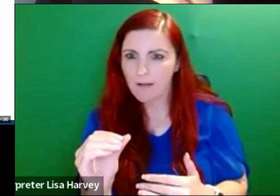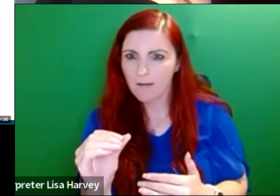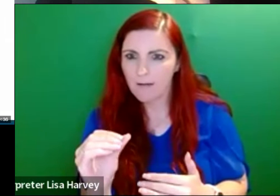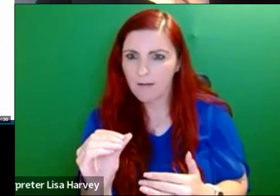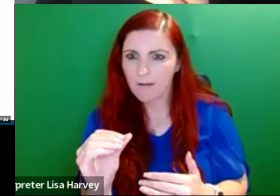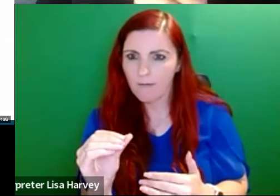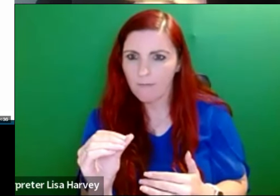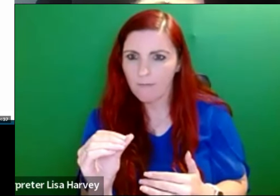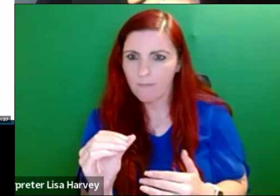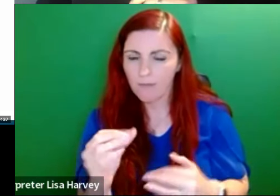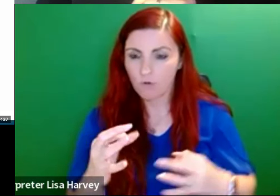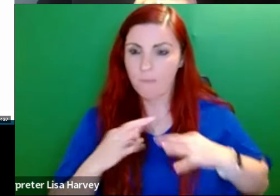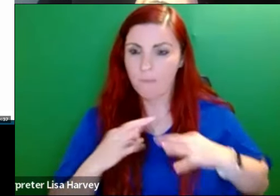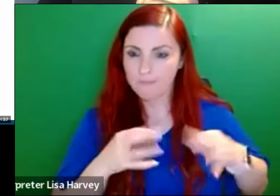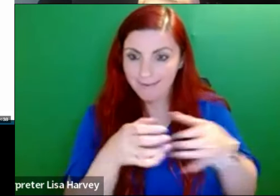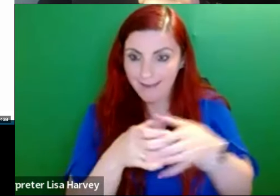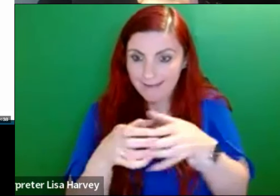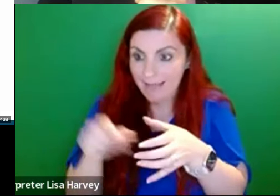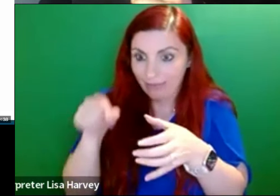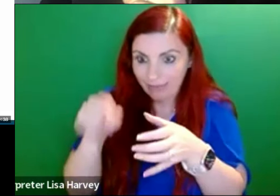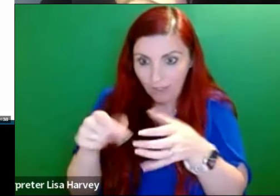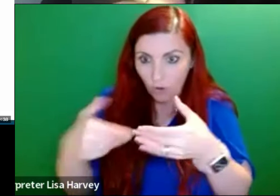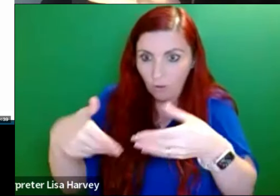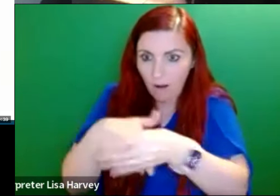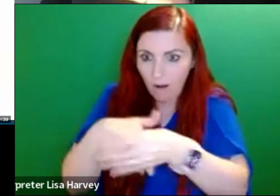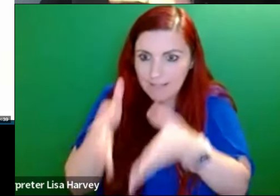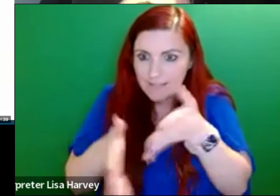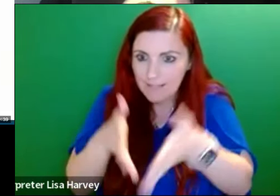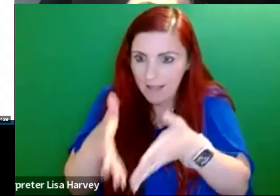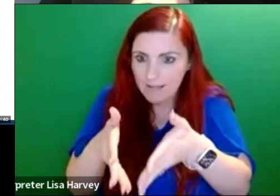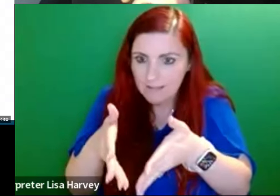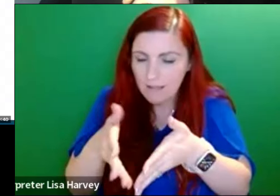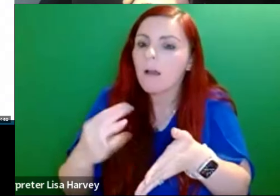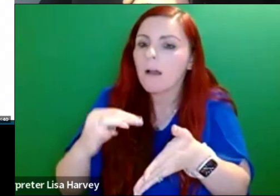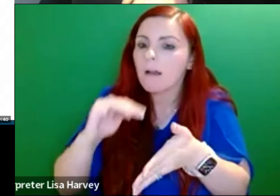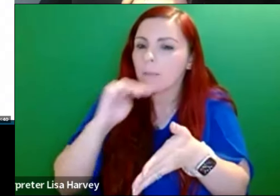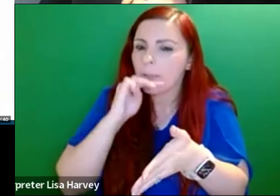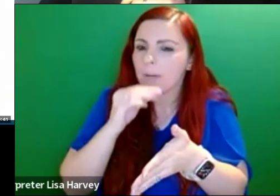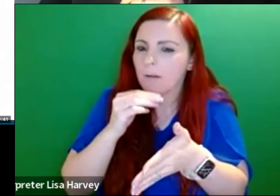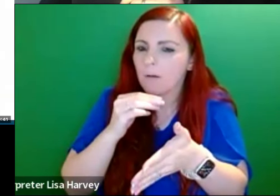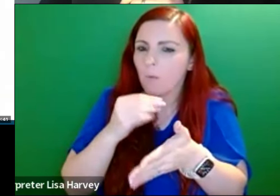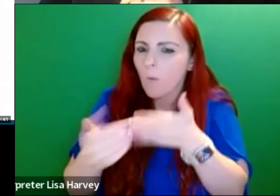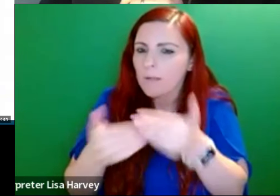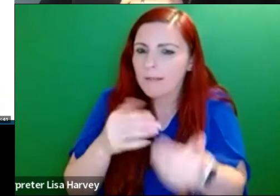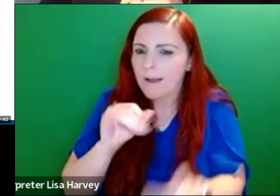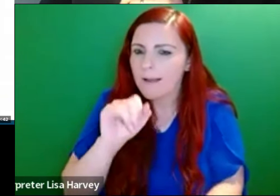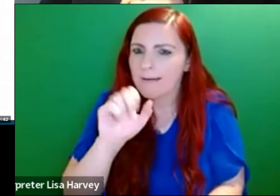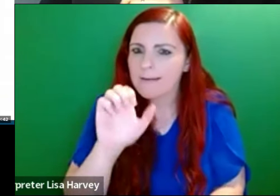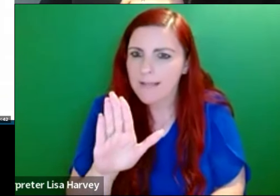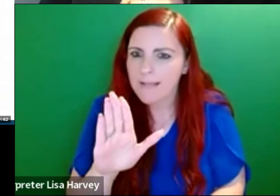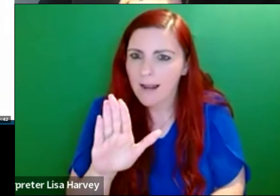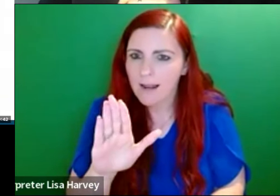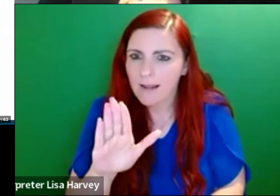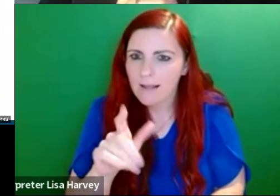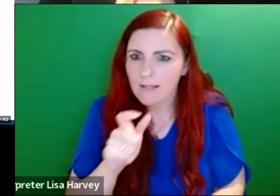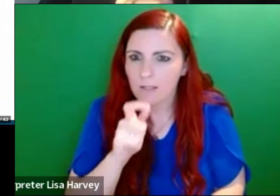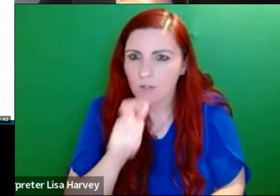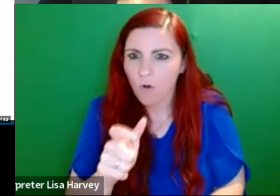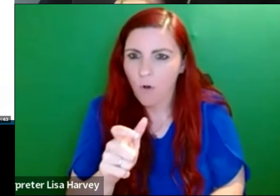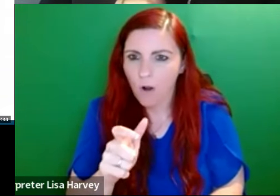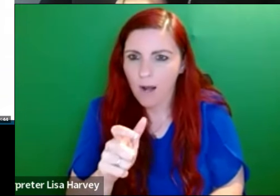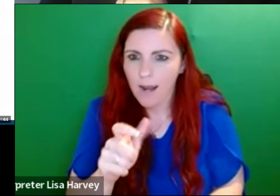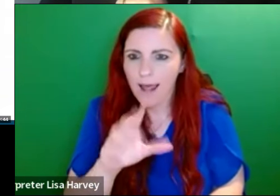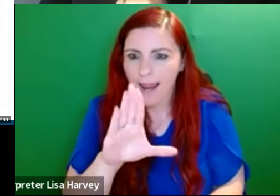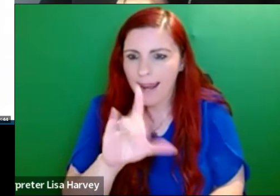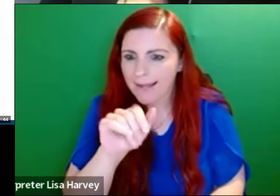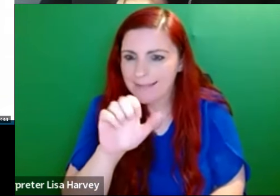grammatical classes were considered content signs, which means that our sign language is what we call lexically dense or lexically